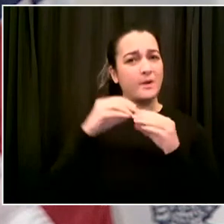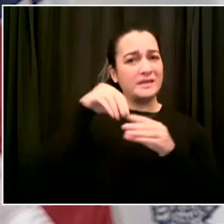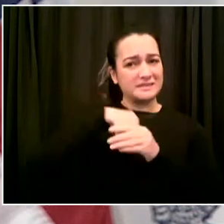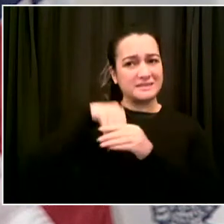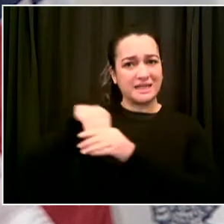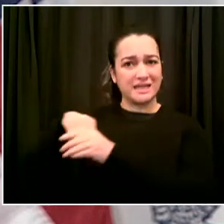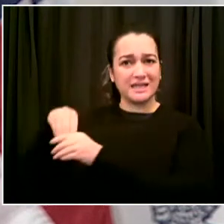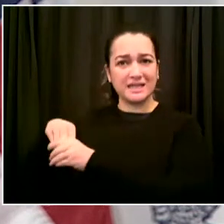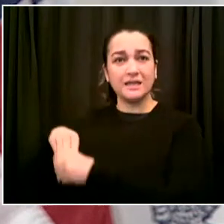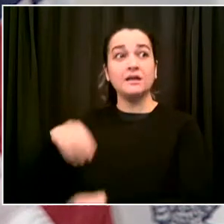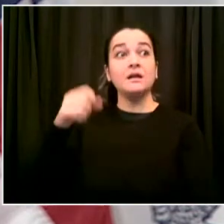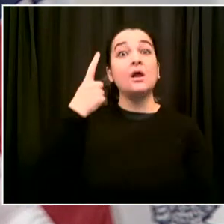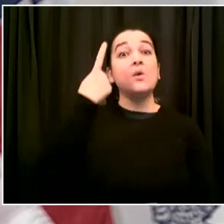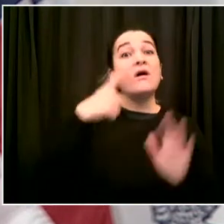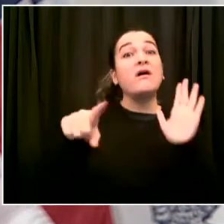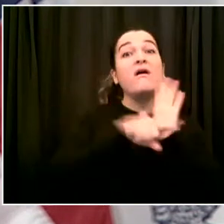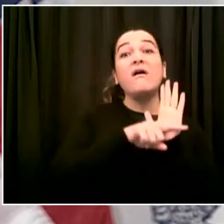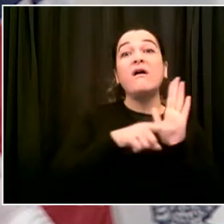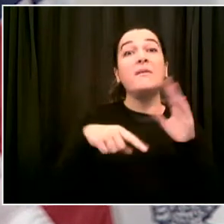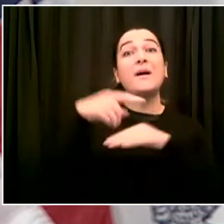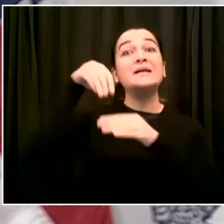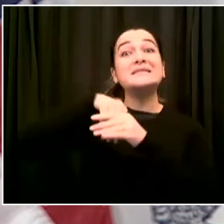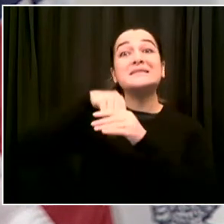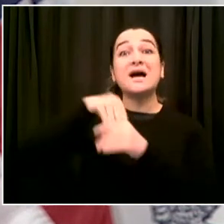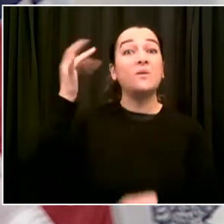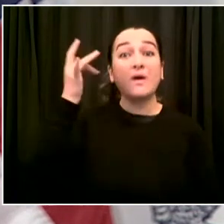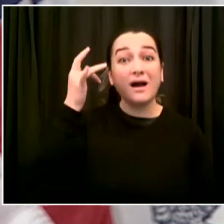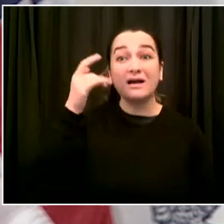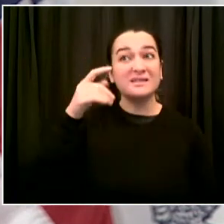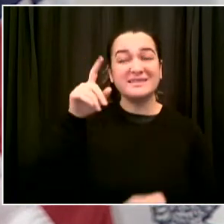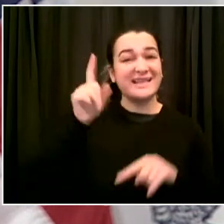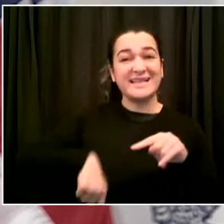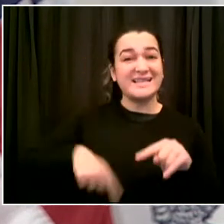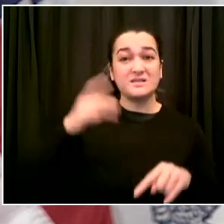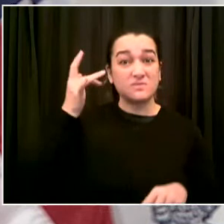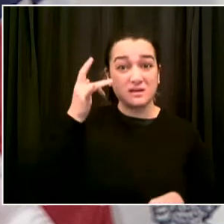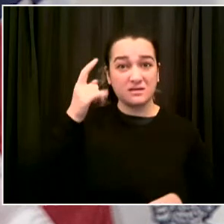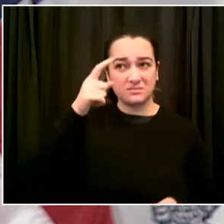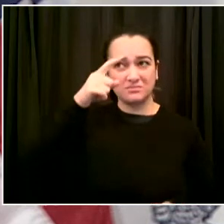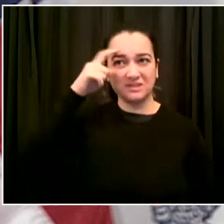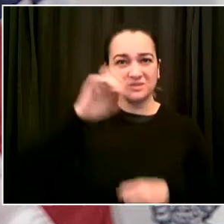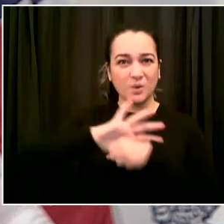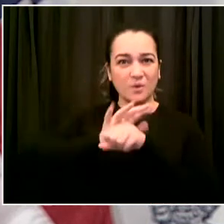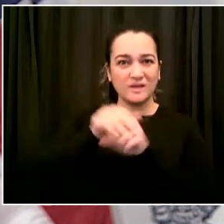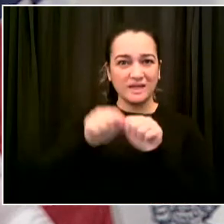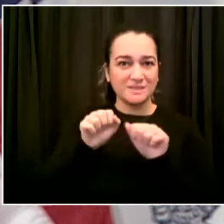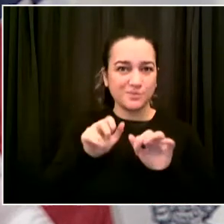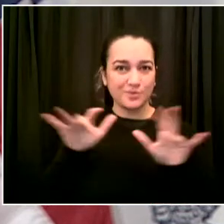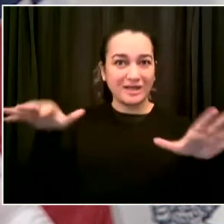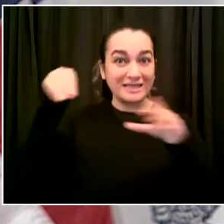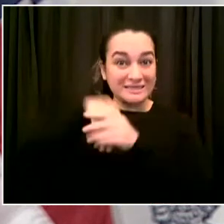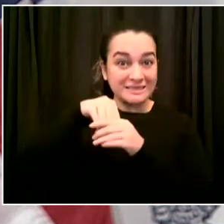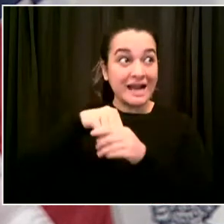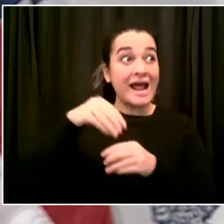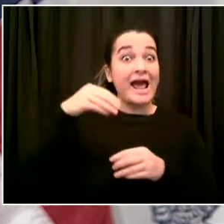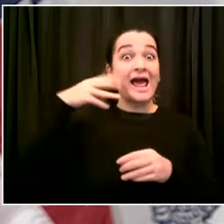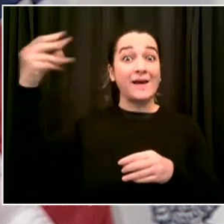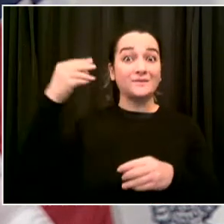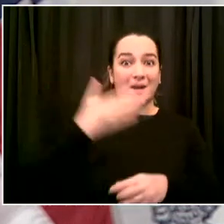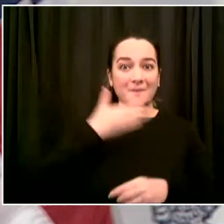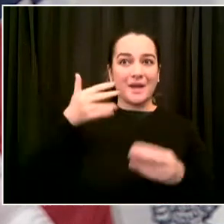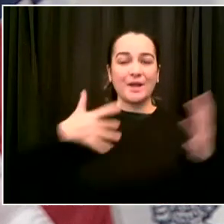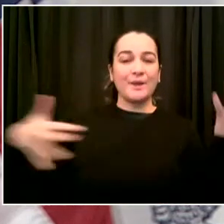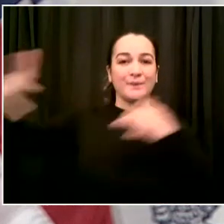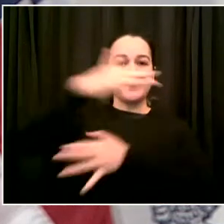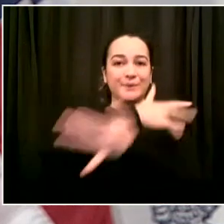especially indoors. So it's a tough situation. I do think we have to keep trying to figure out how to make people as comfortable as possible and move lines as quickly as